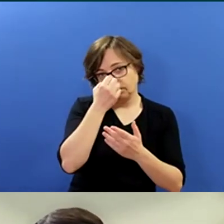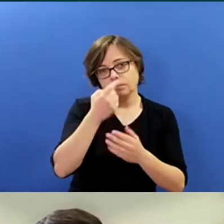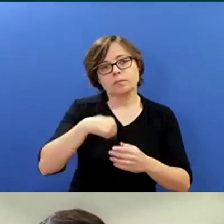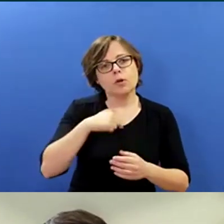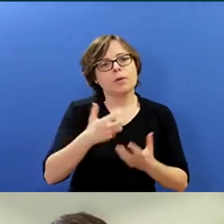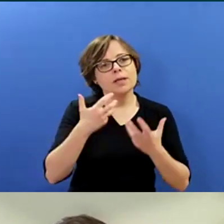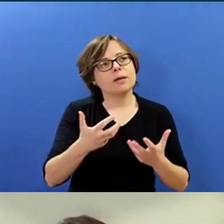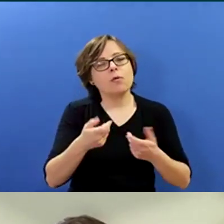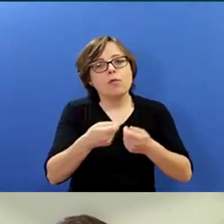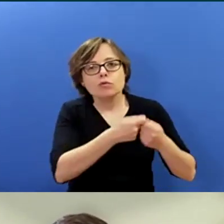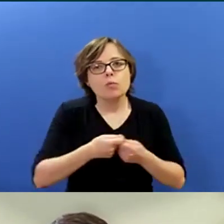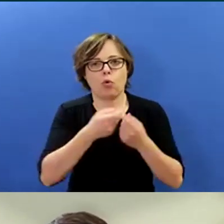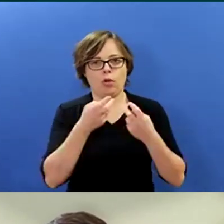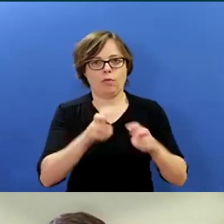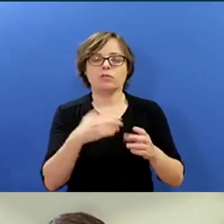participation, and